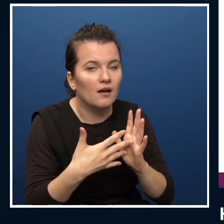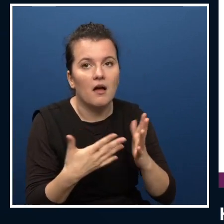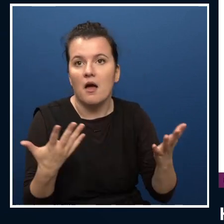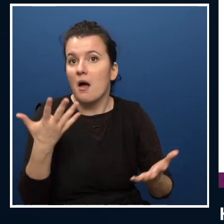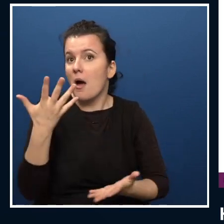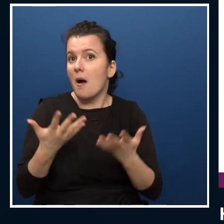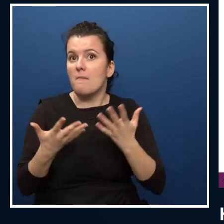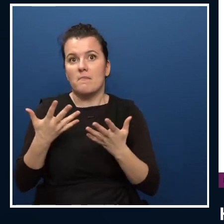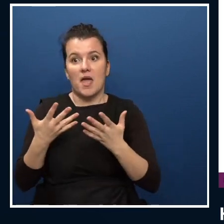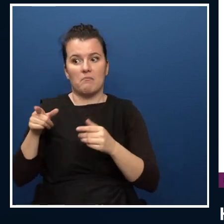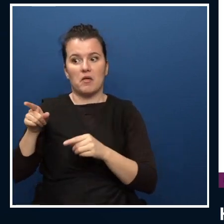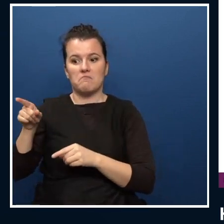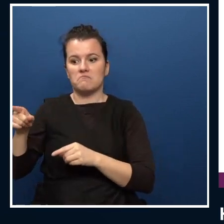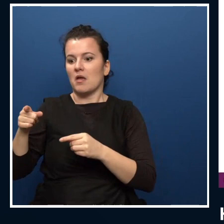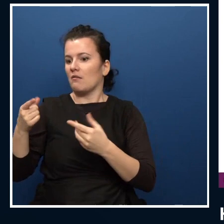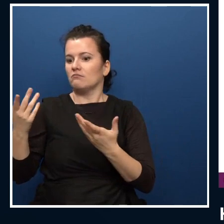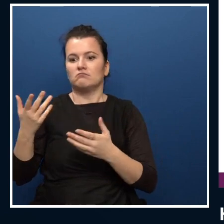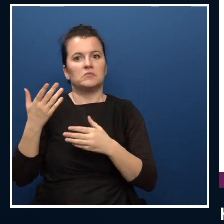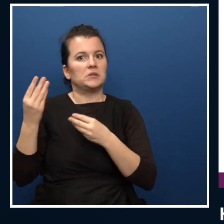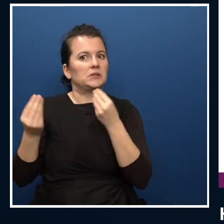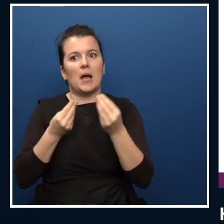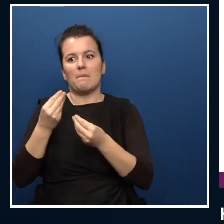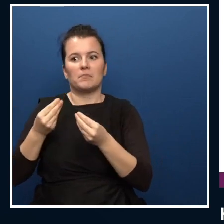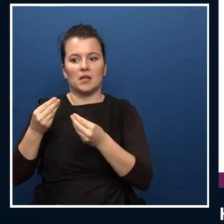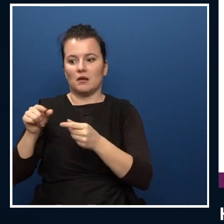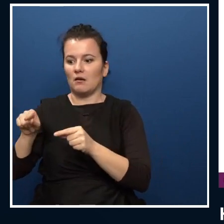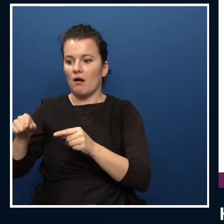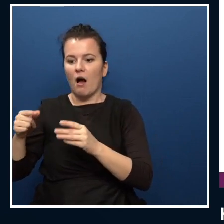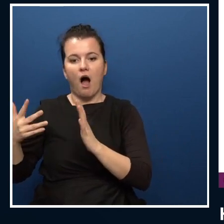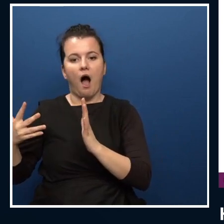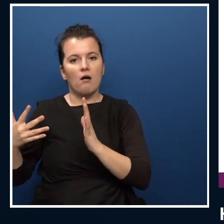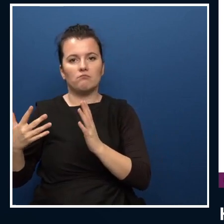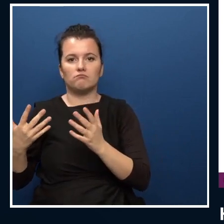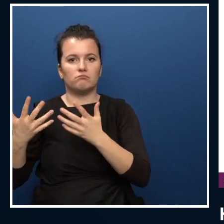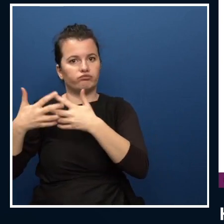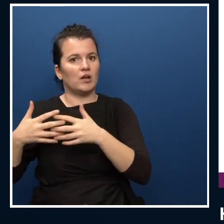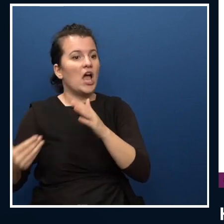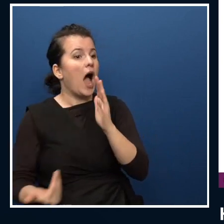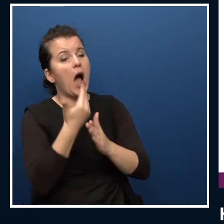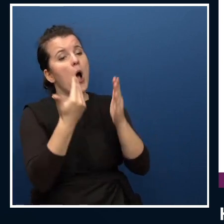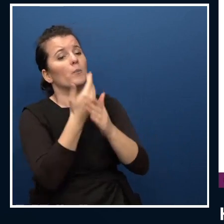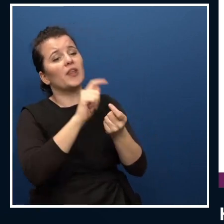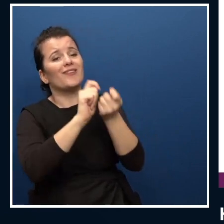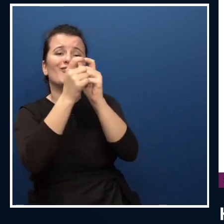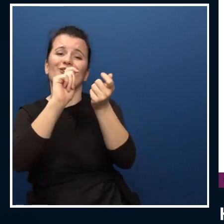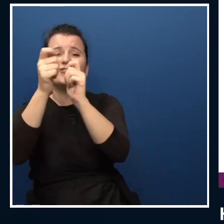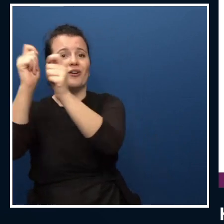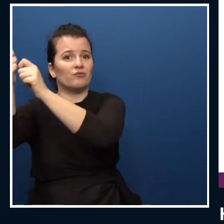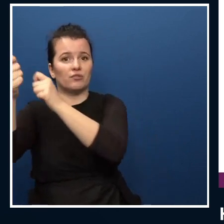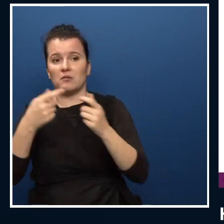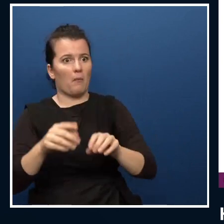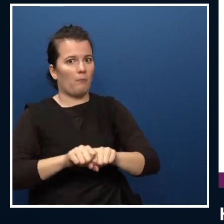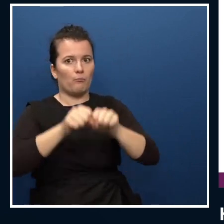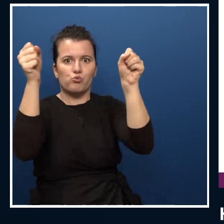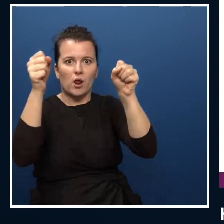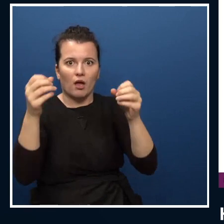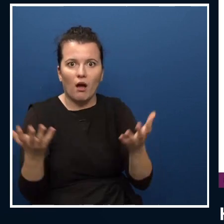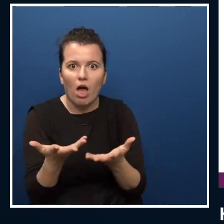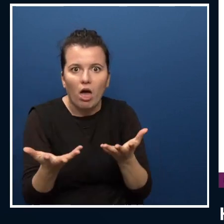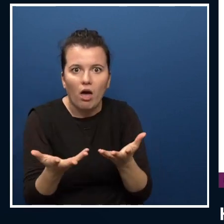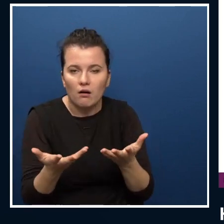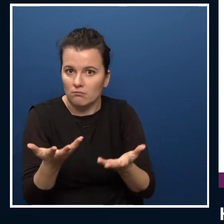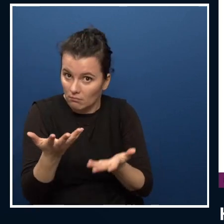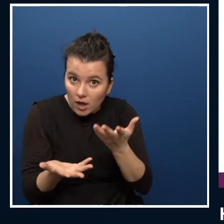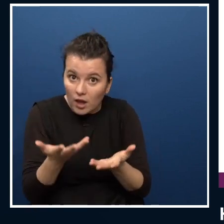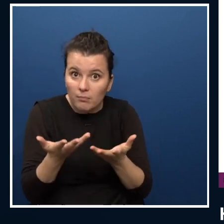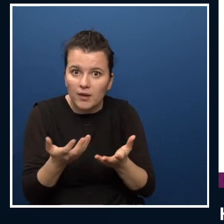updating for you and break your everything? Okay, this is a great question. So let's think about this for a second. This is the Hanselman